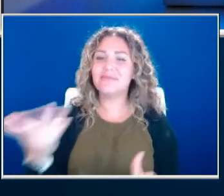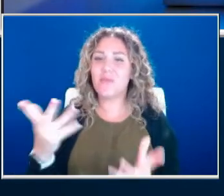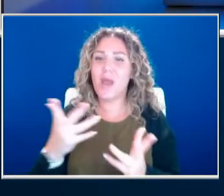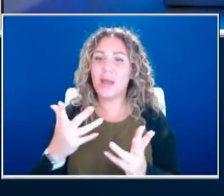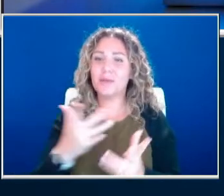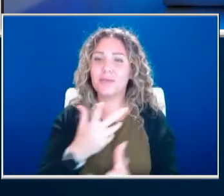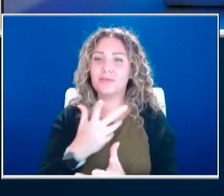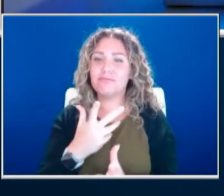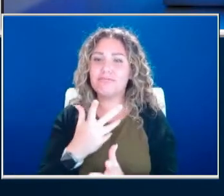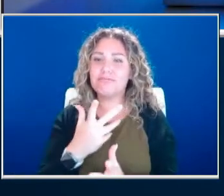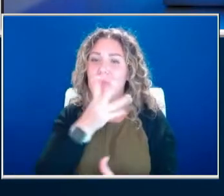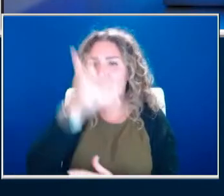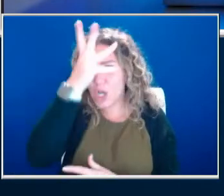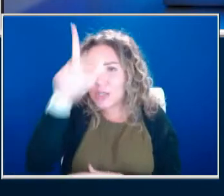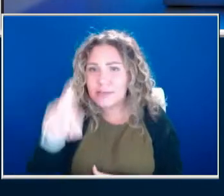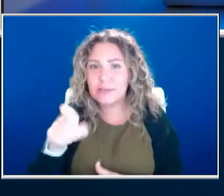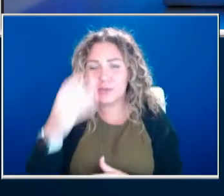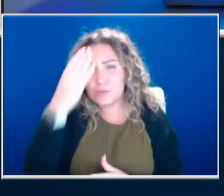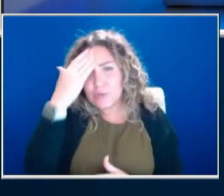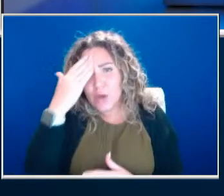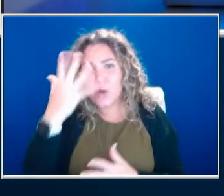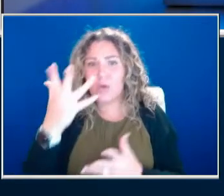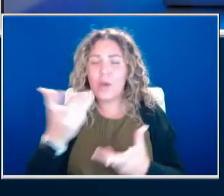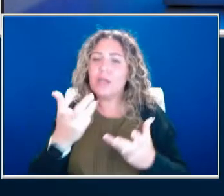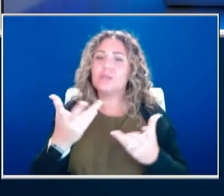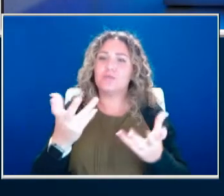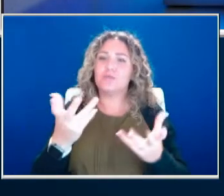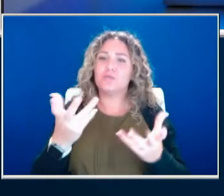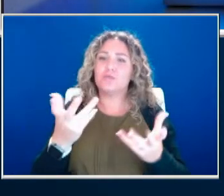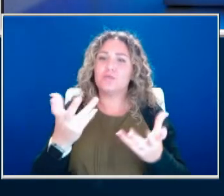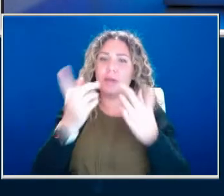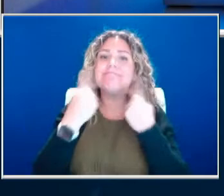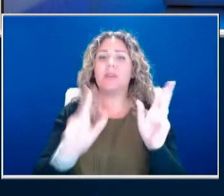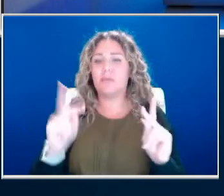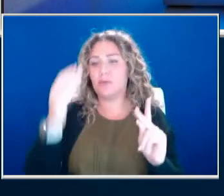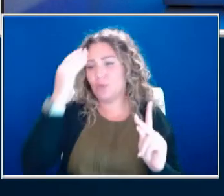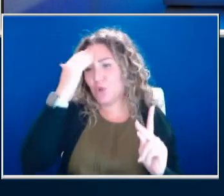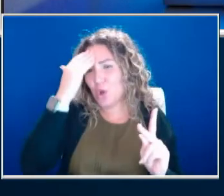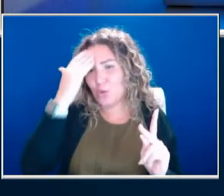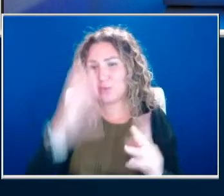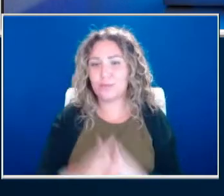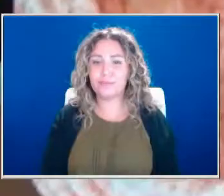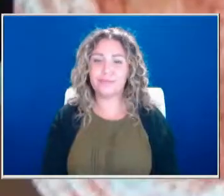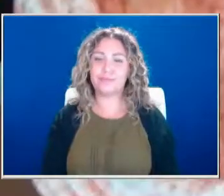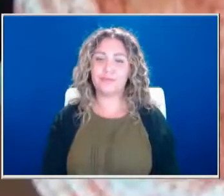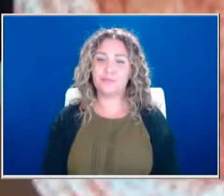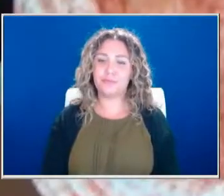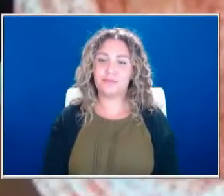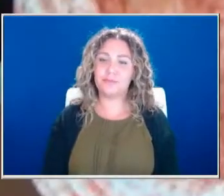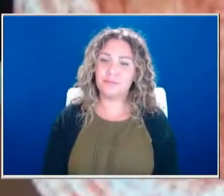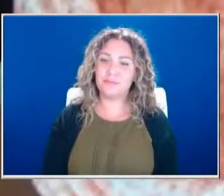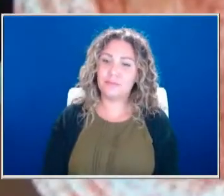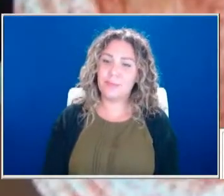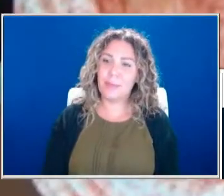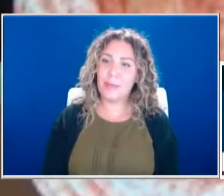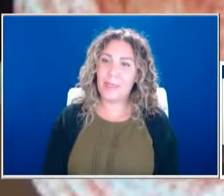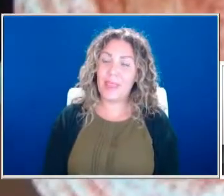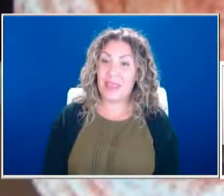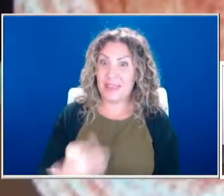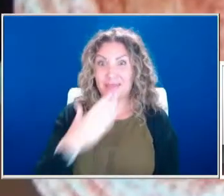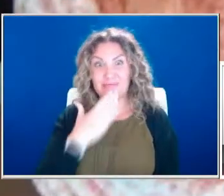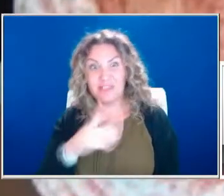What is the cautionary tale that you want people to really walk away with today? Man, that's a good question